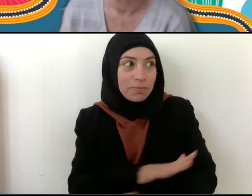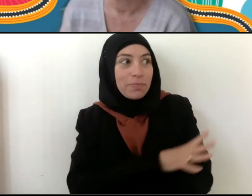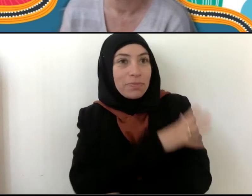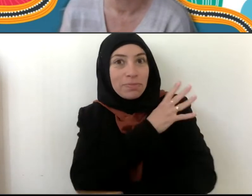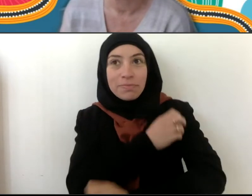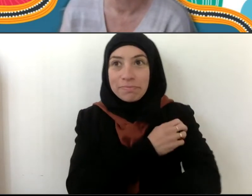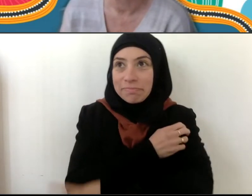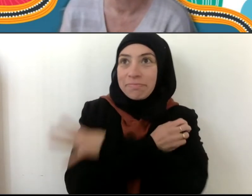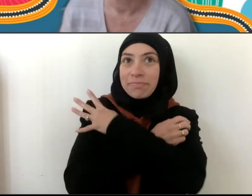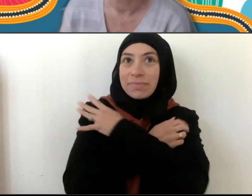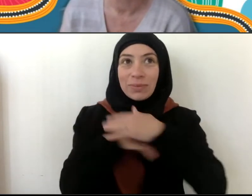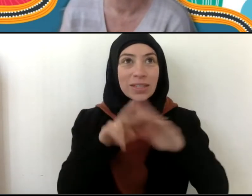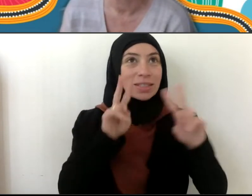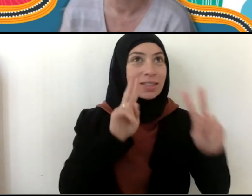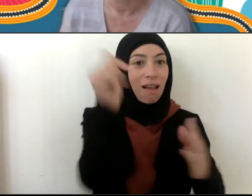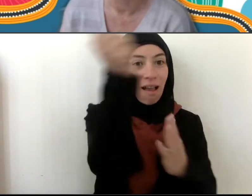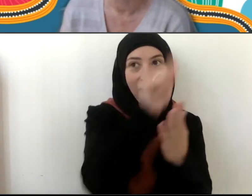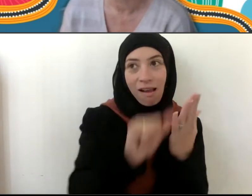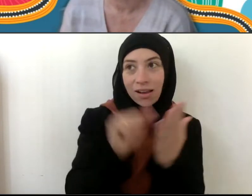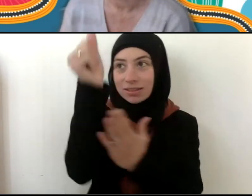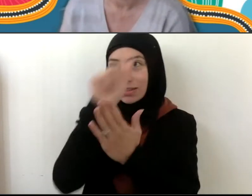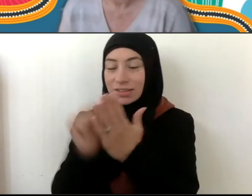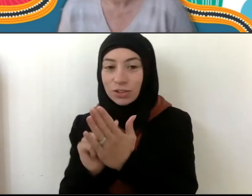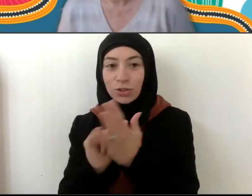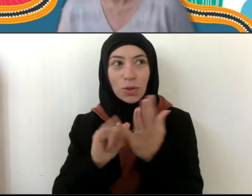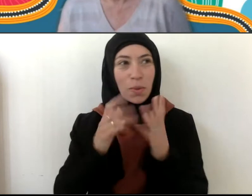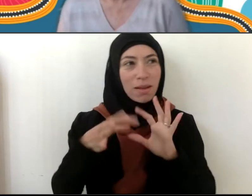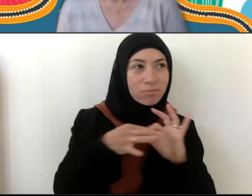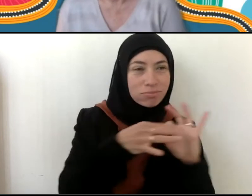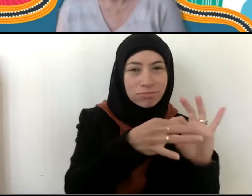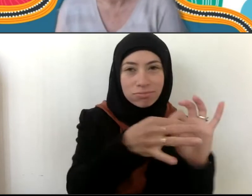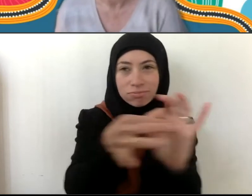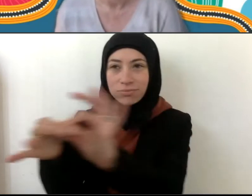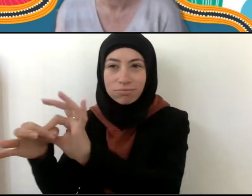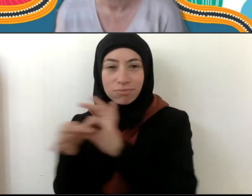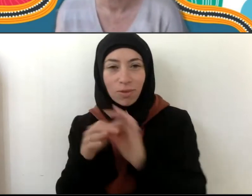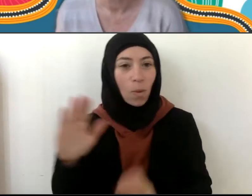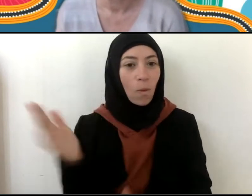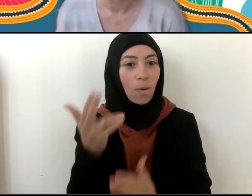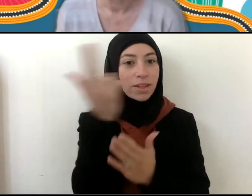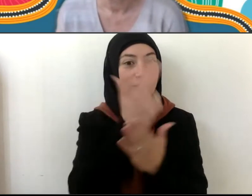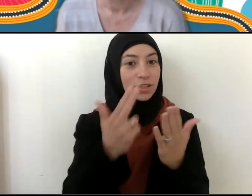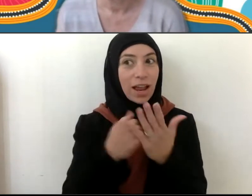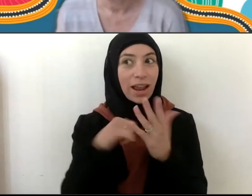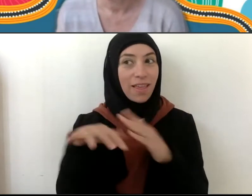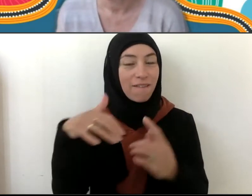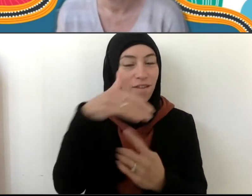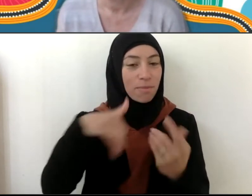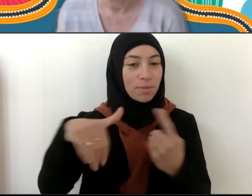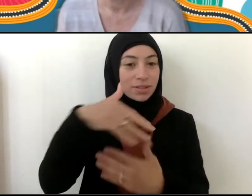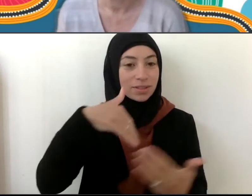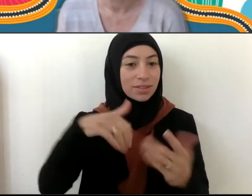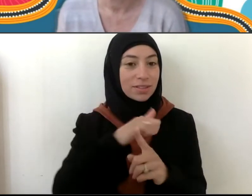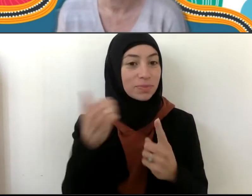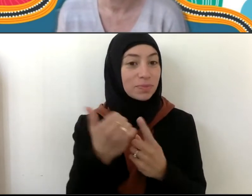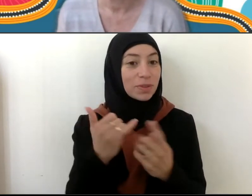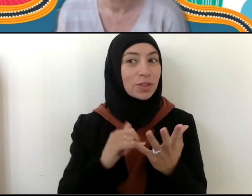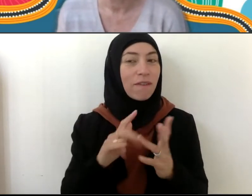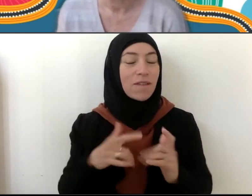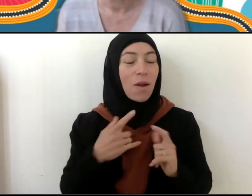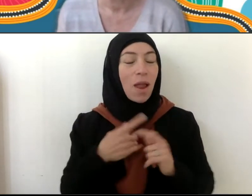really coordinating all the design and other elements in that station environment so that it's harmonious and